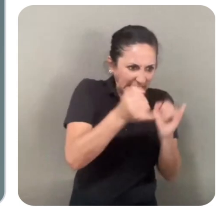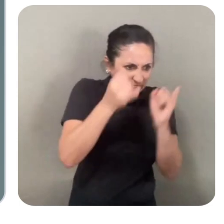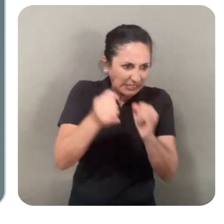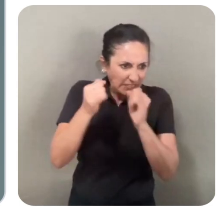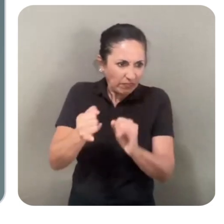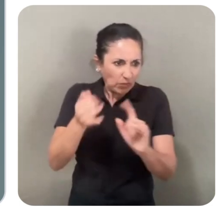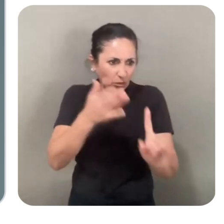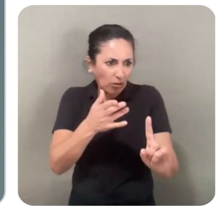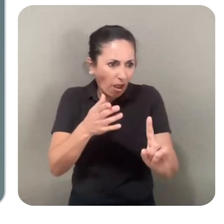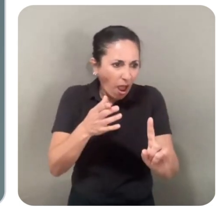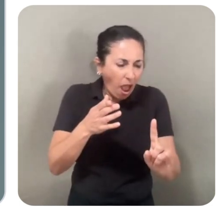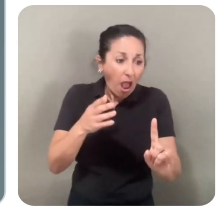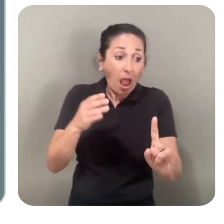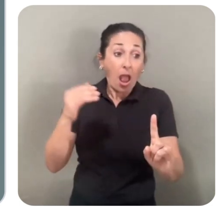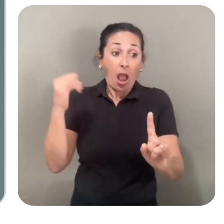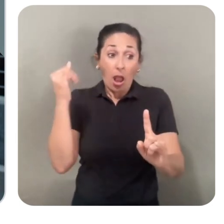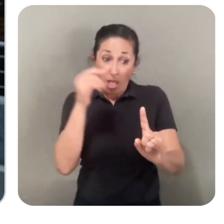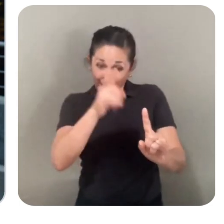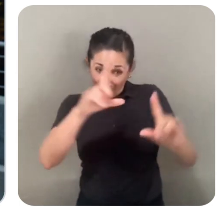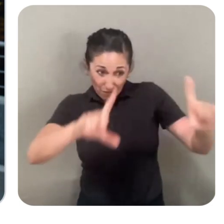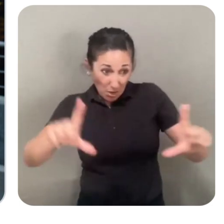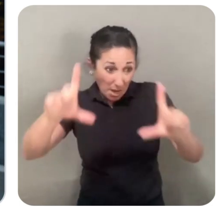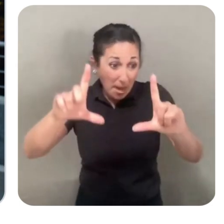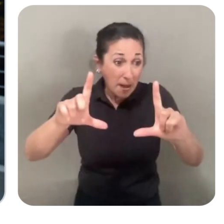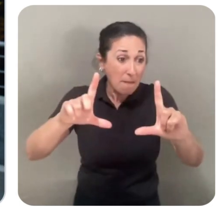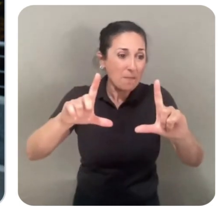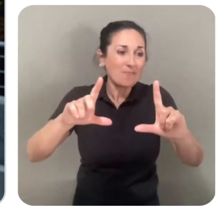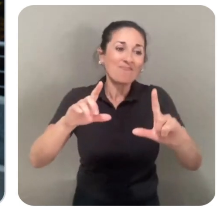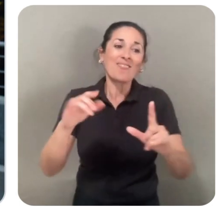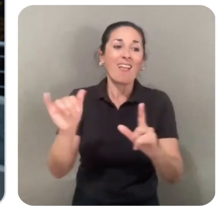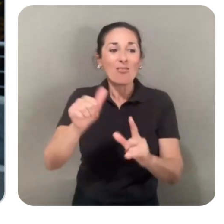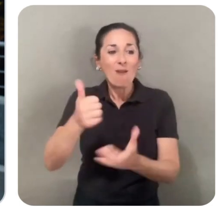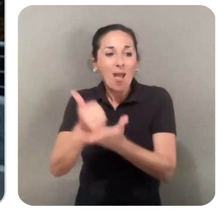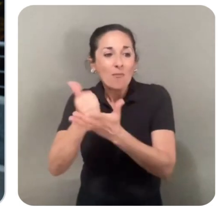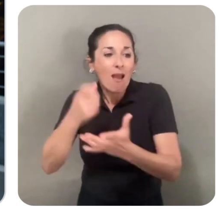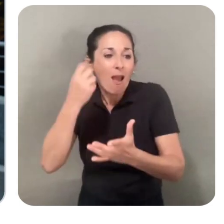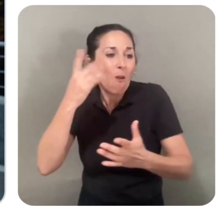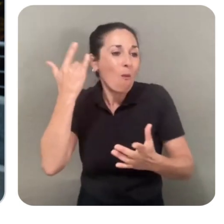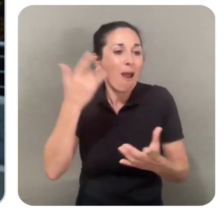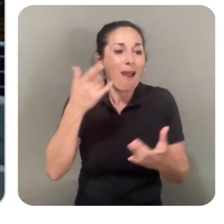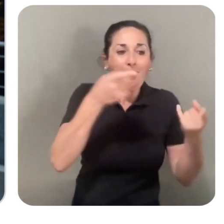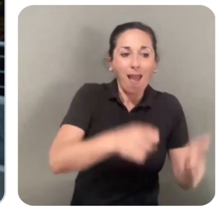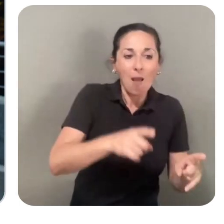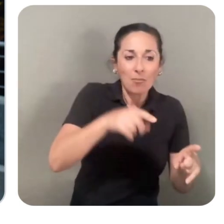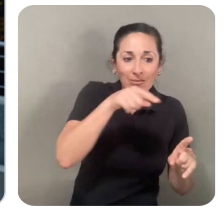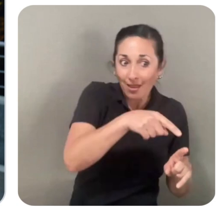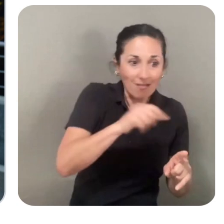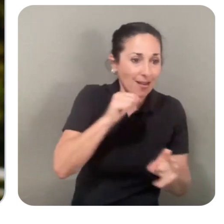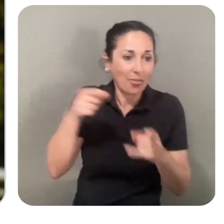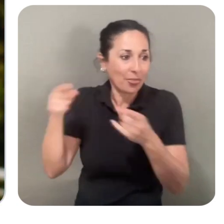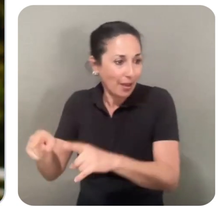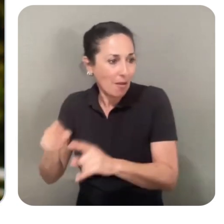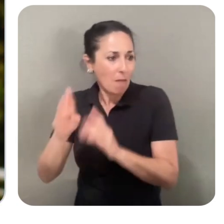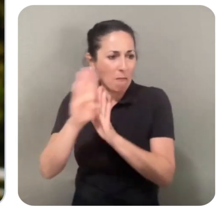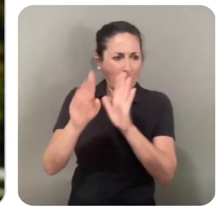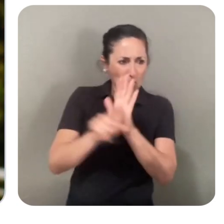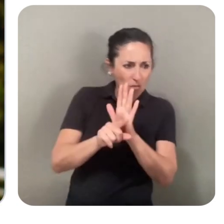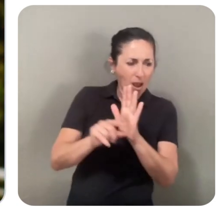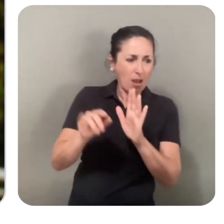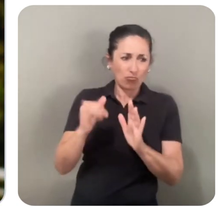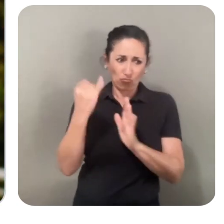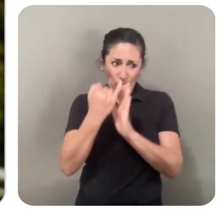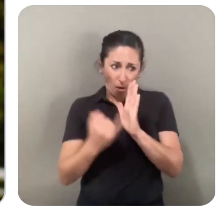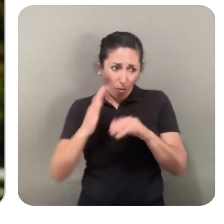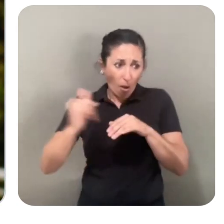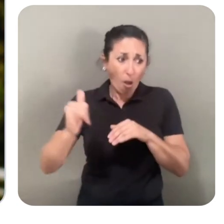being batched together in a draw call or not. Other engines like Unreal and Godot also provide similar tools, and Meta